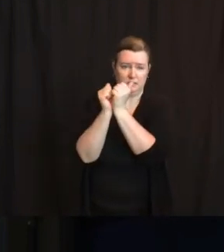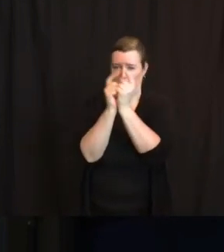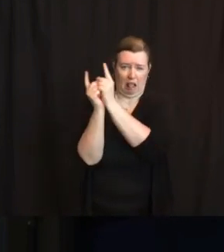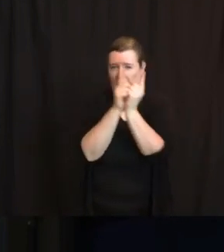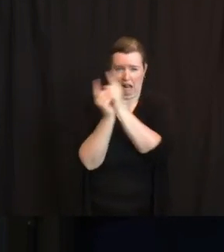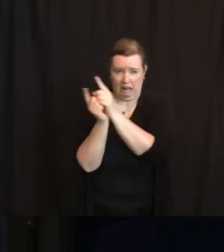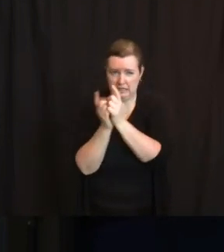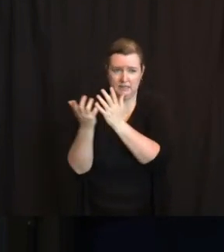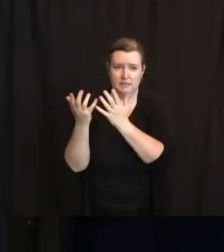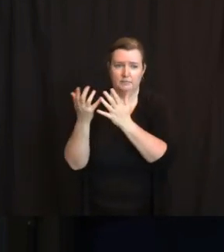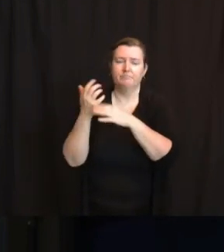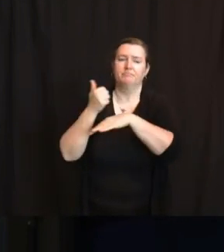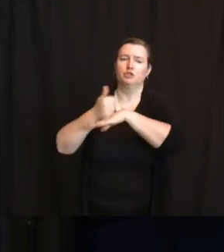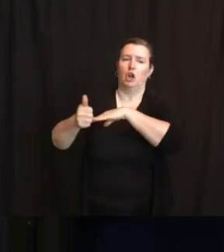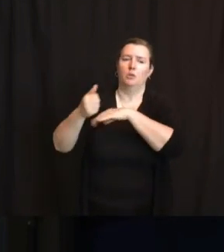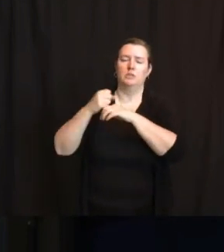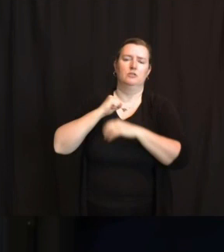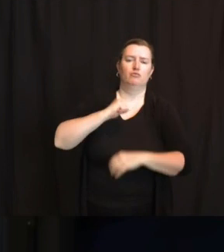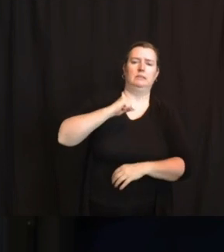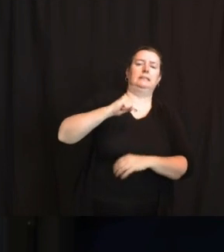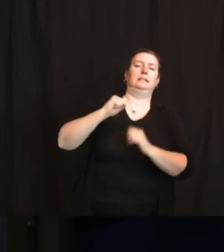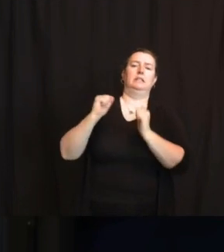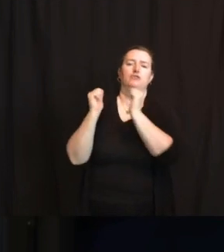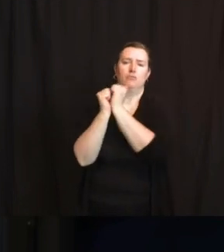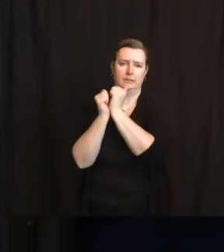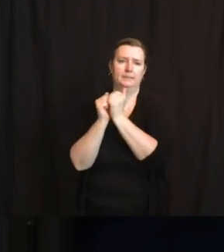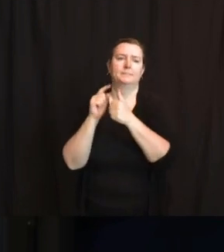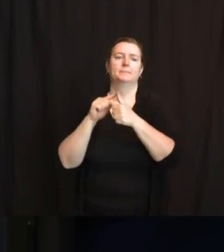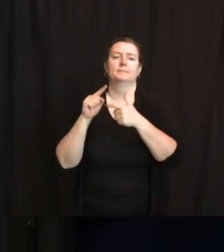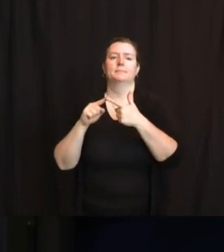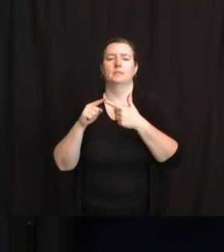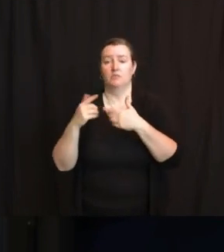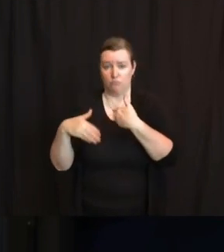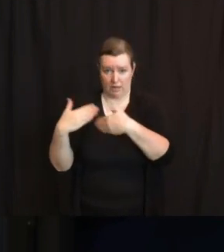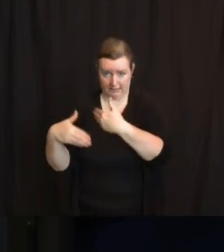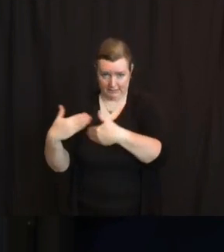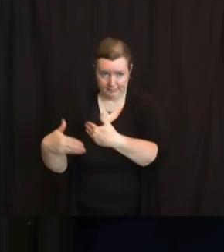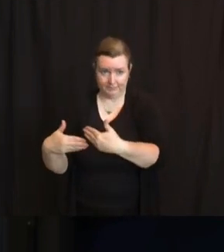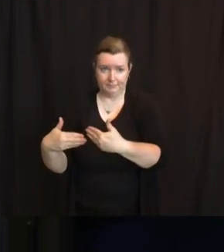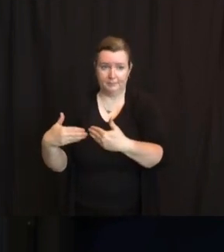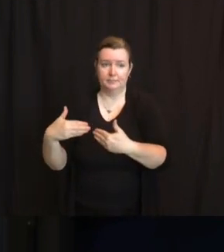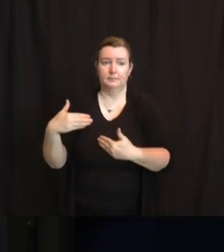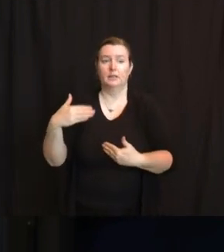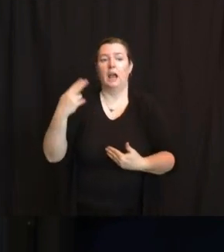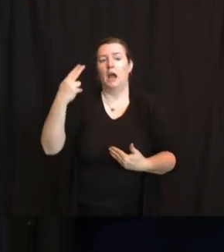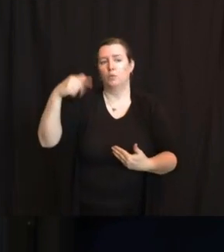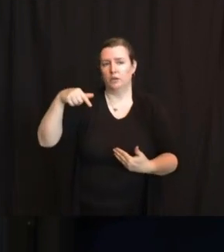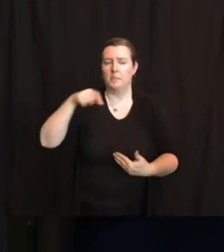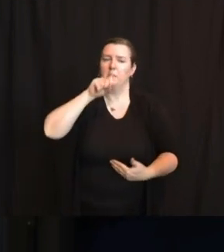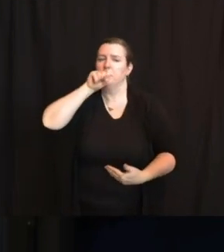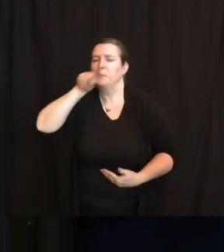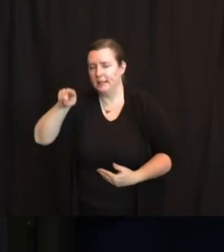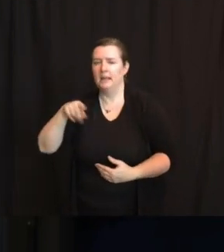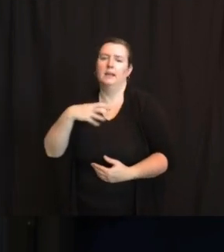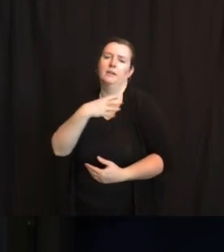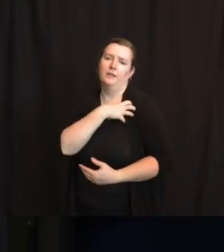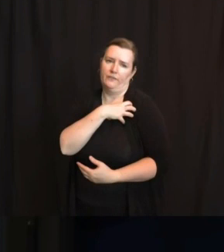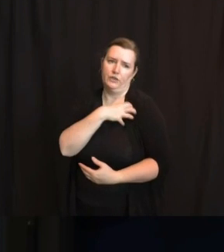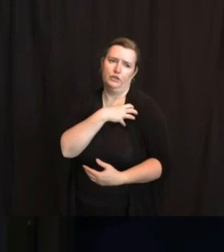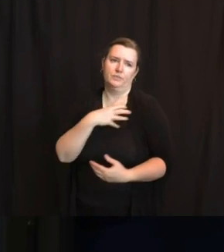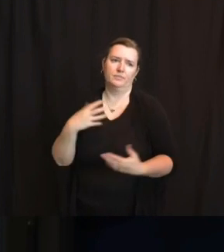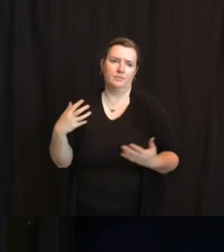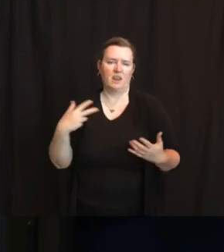with resisting, and while being processed at headquarters, spit on the officer and told him that he was COVID positive. And